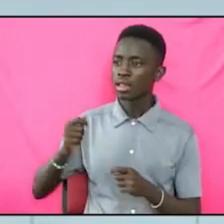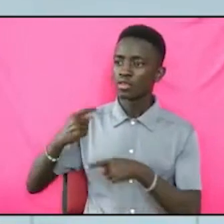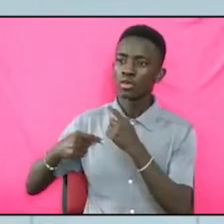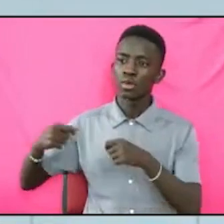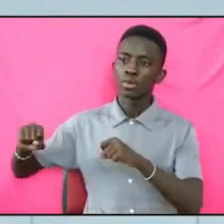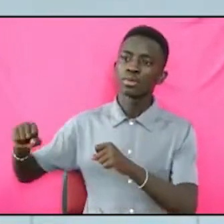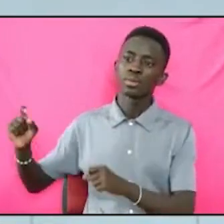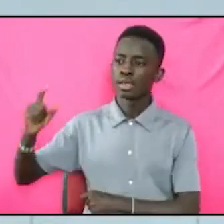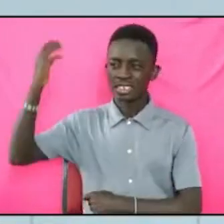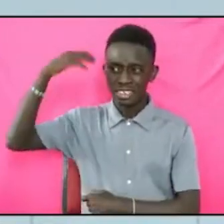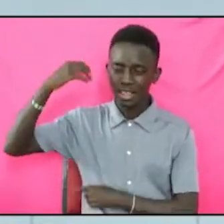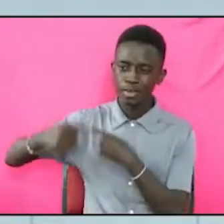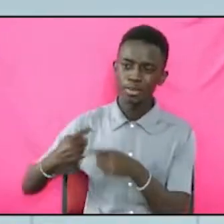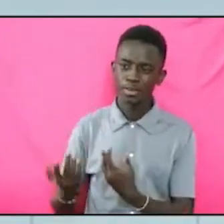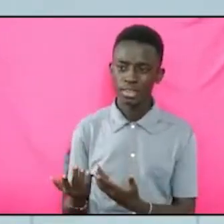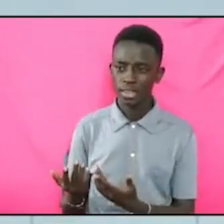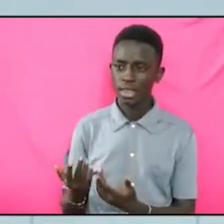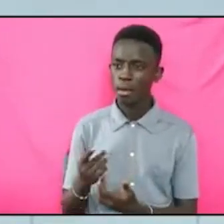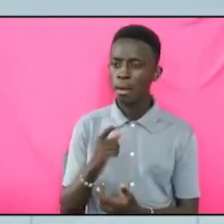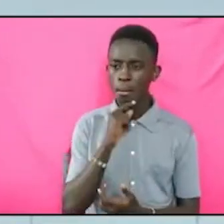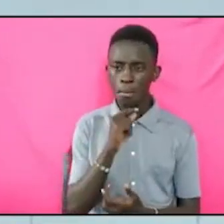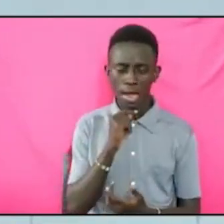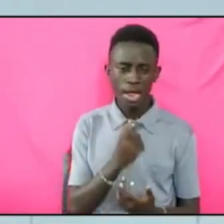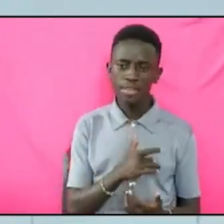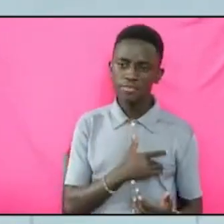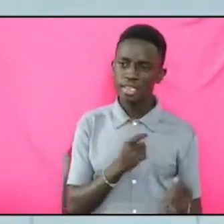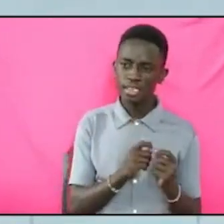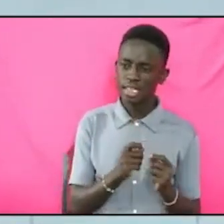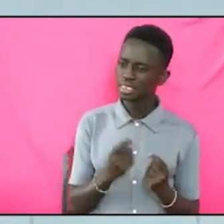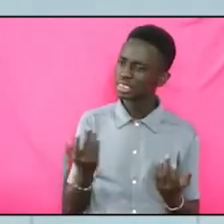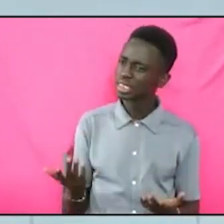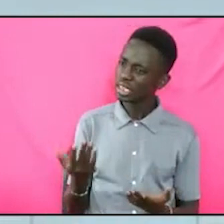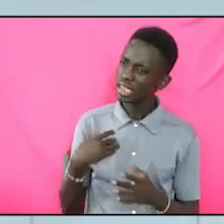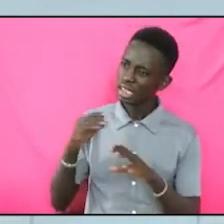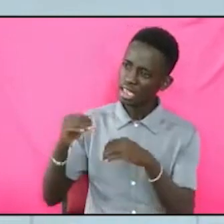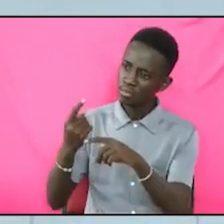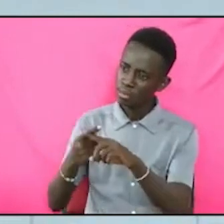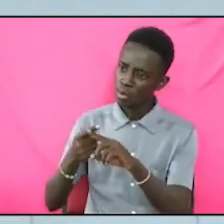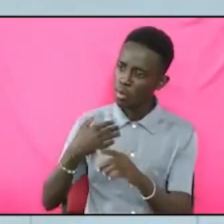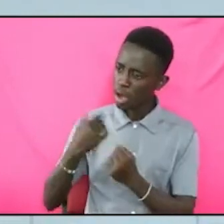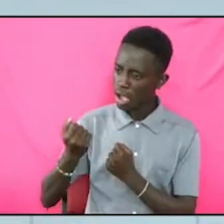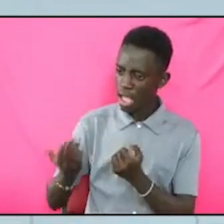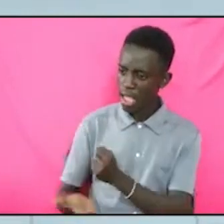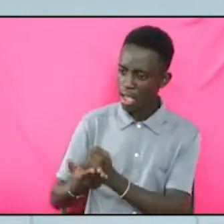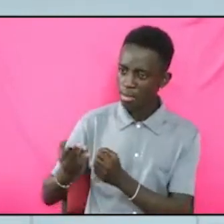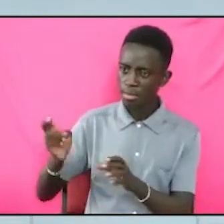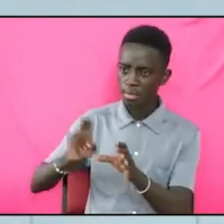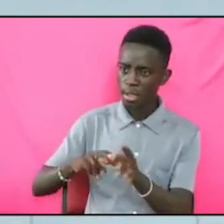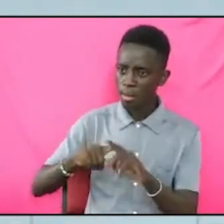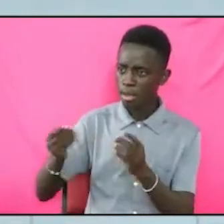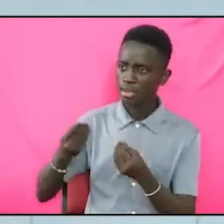And gave a lot of pain to this man. Please forgive. Forgive others and forgive self. Is it your